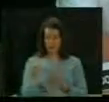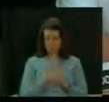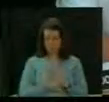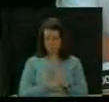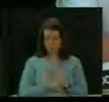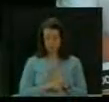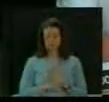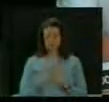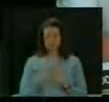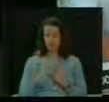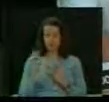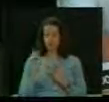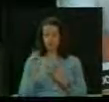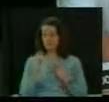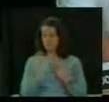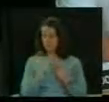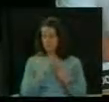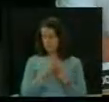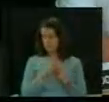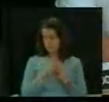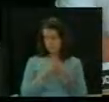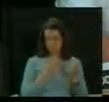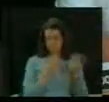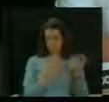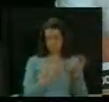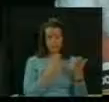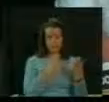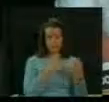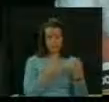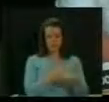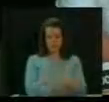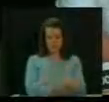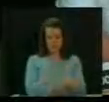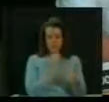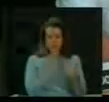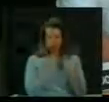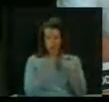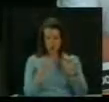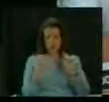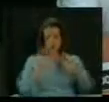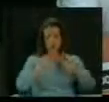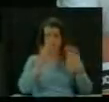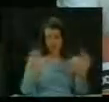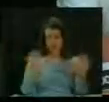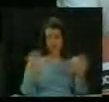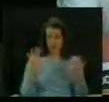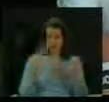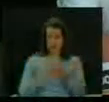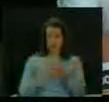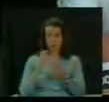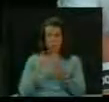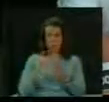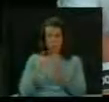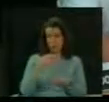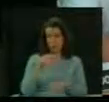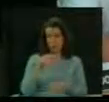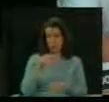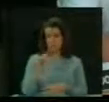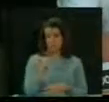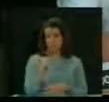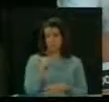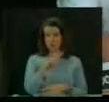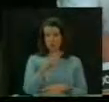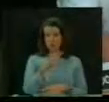Ethics and make recommendations regarding improvements, changes, or clarifications on or before November the